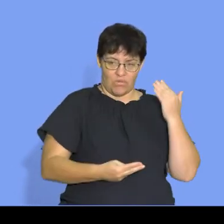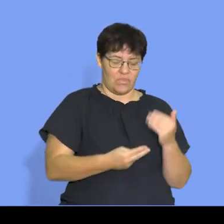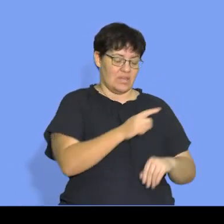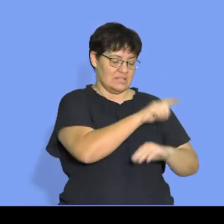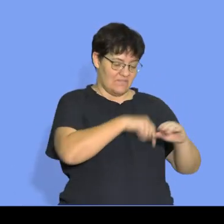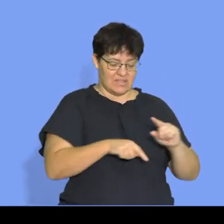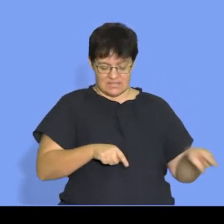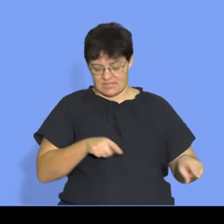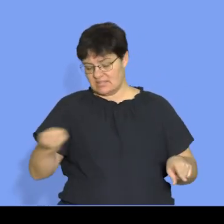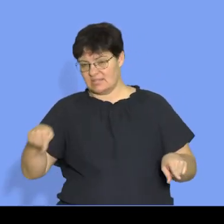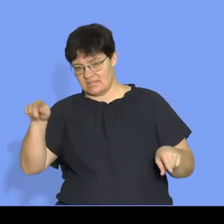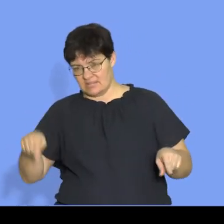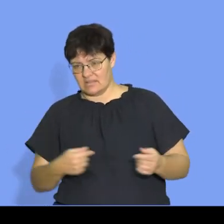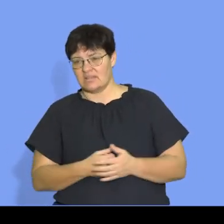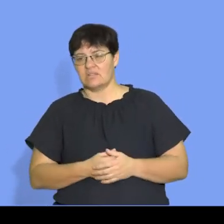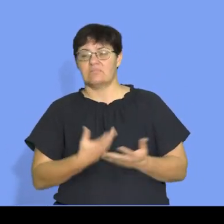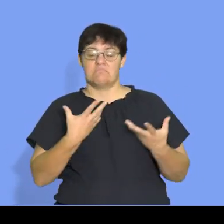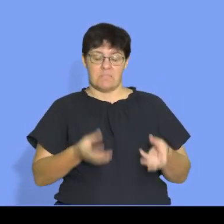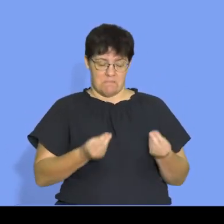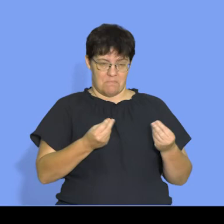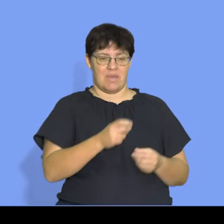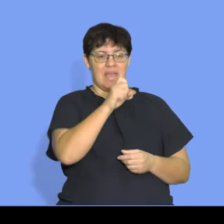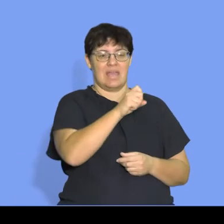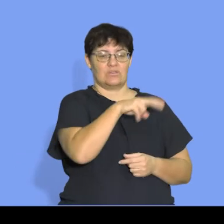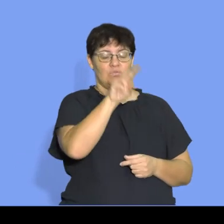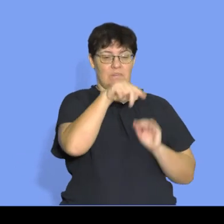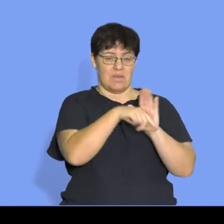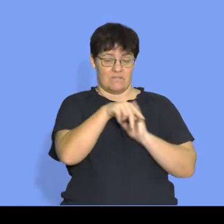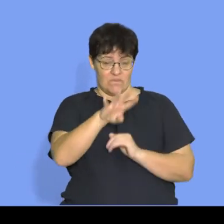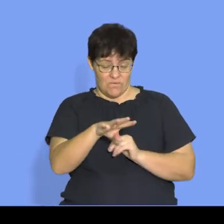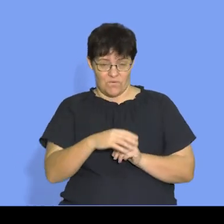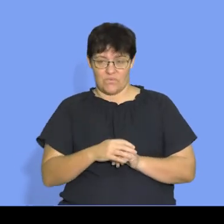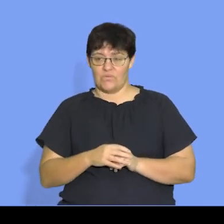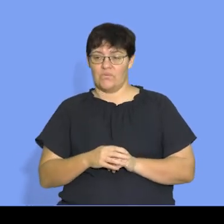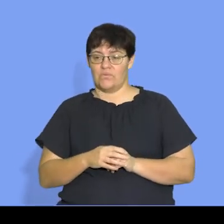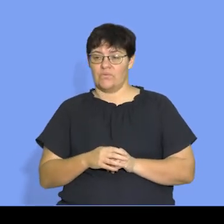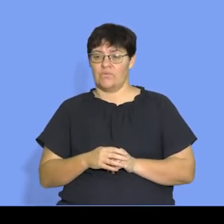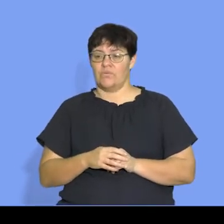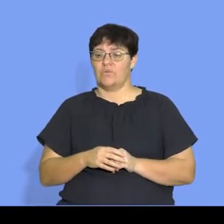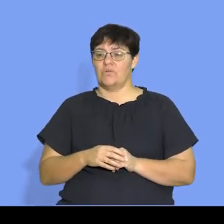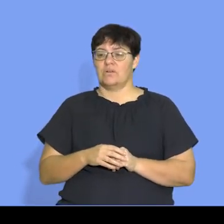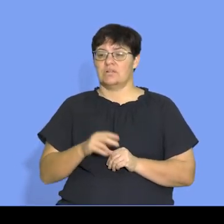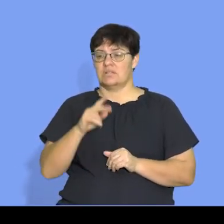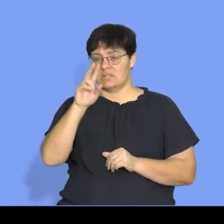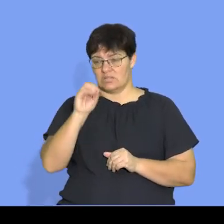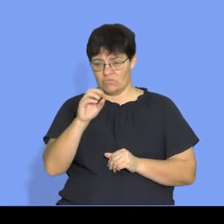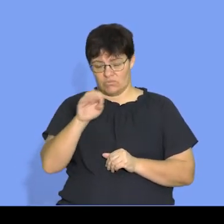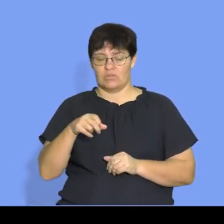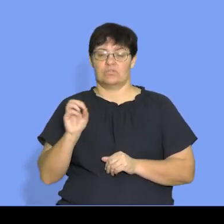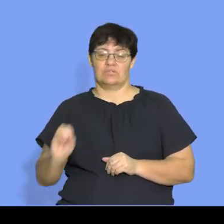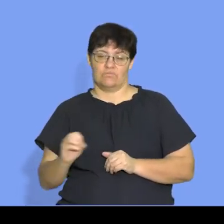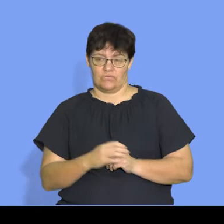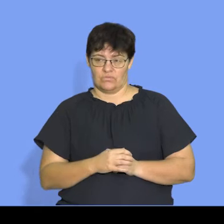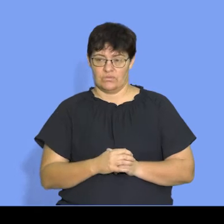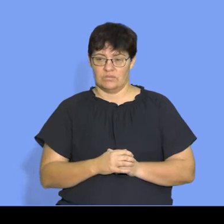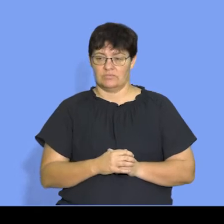to get rid of it. Then it becomes x squared minus 4. 0 divided by 2 is just 0. And then